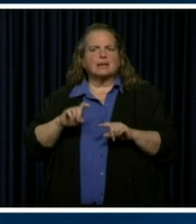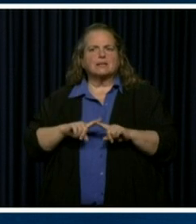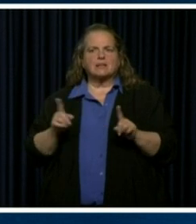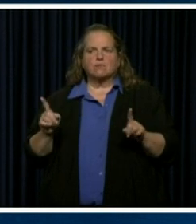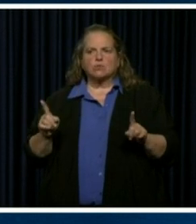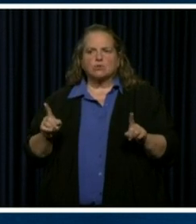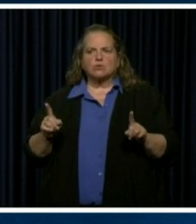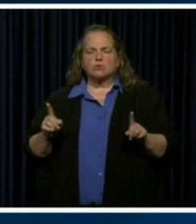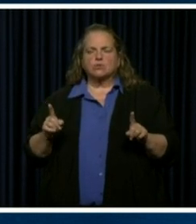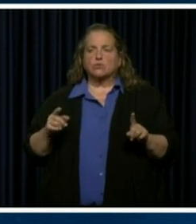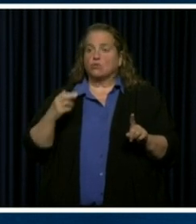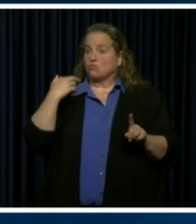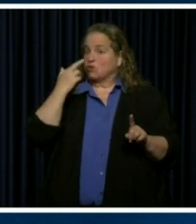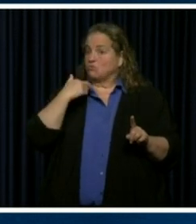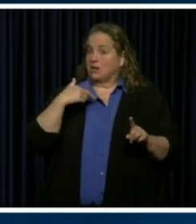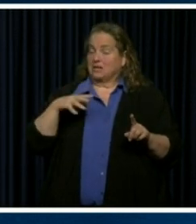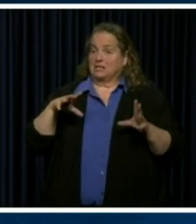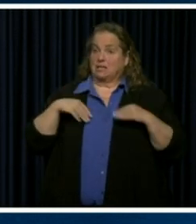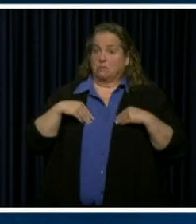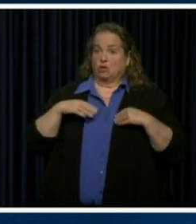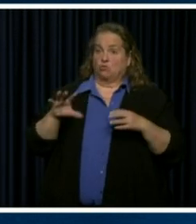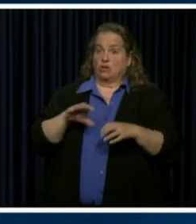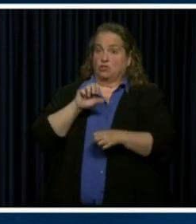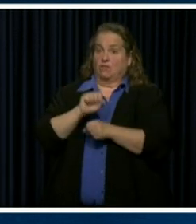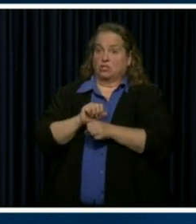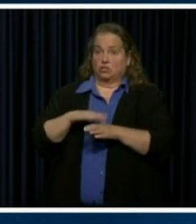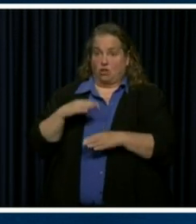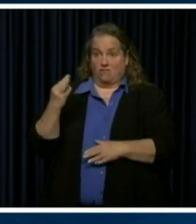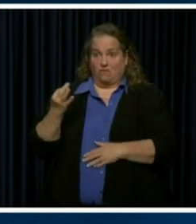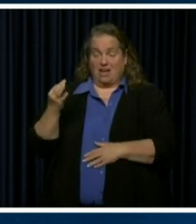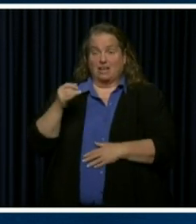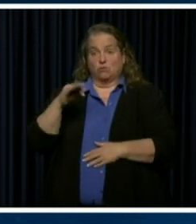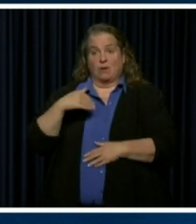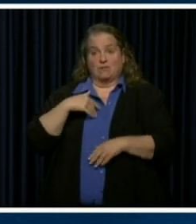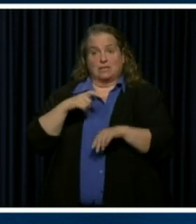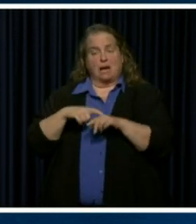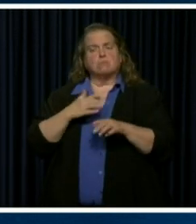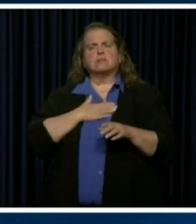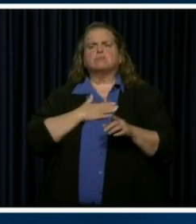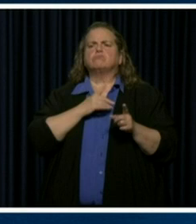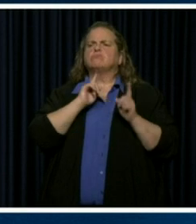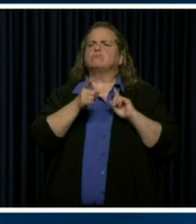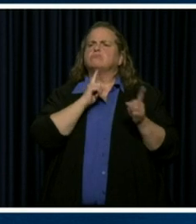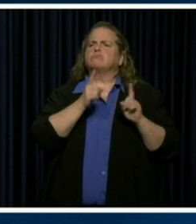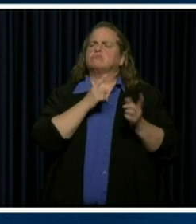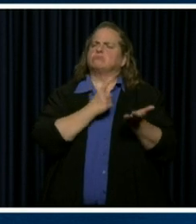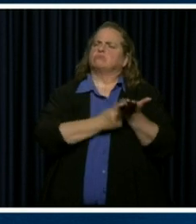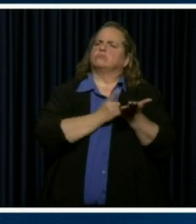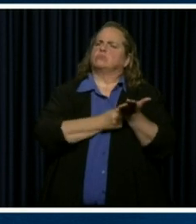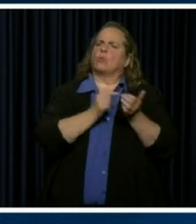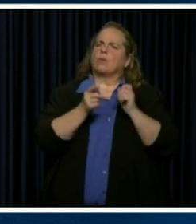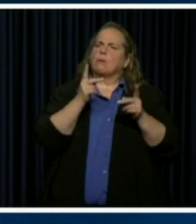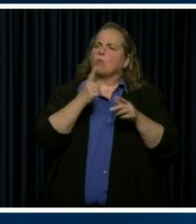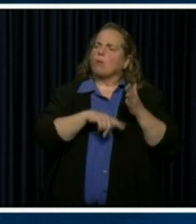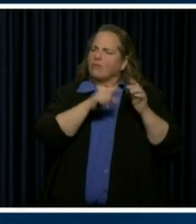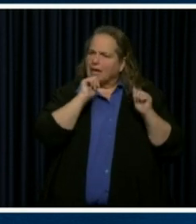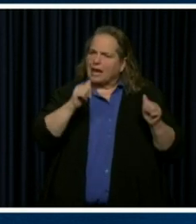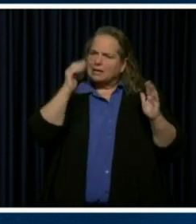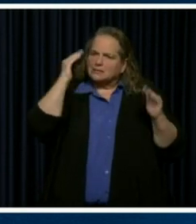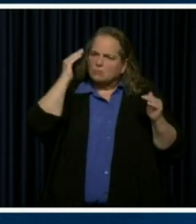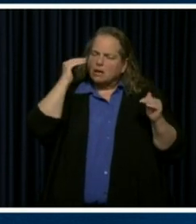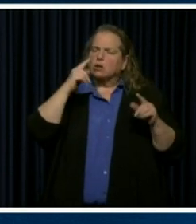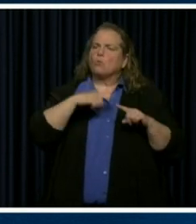So restaurants that are accepting reservations on Friday, if you have the time, please talk through with people what they can expect and what they